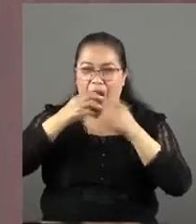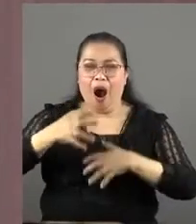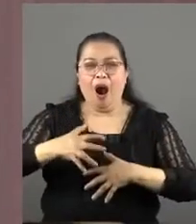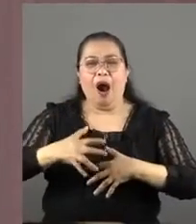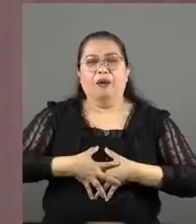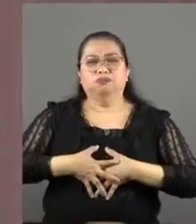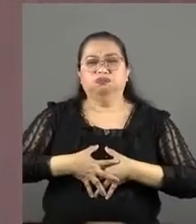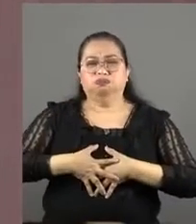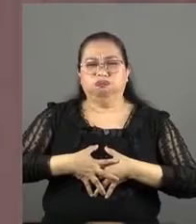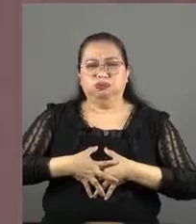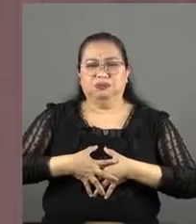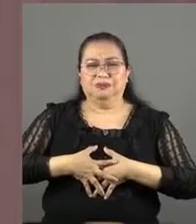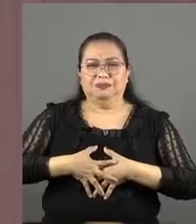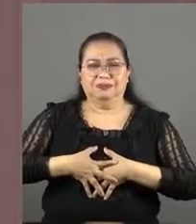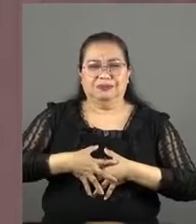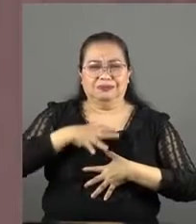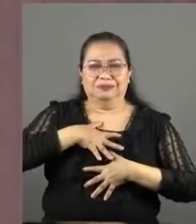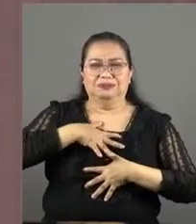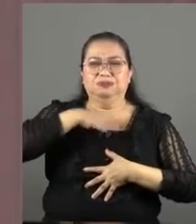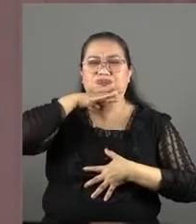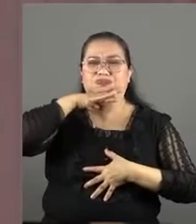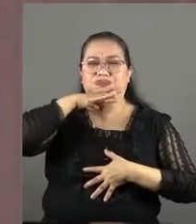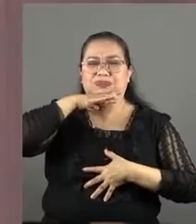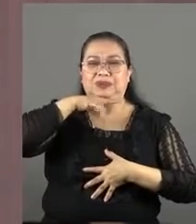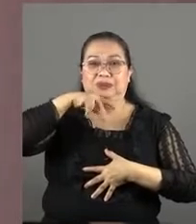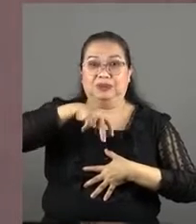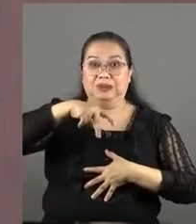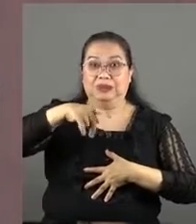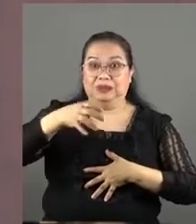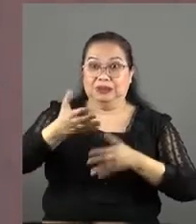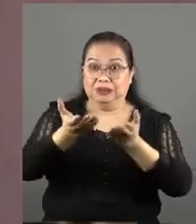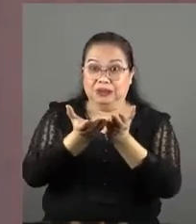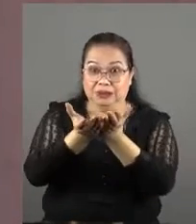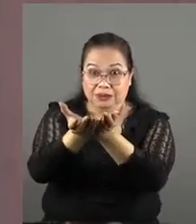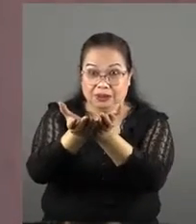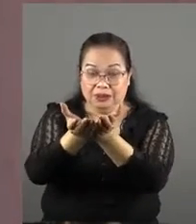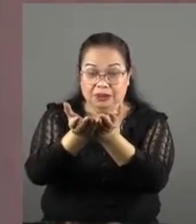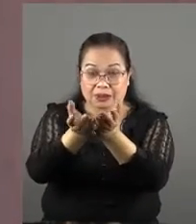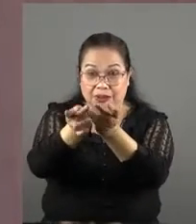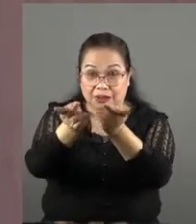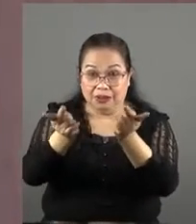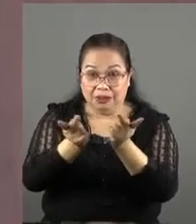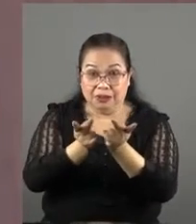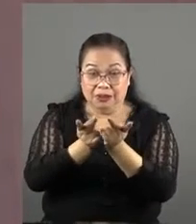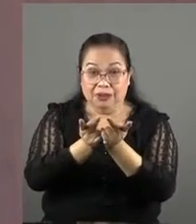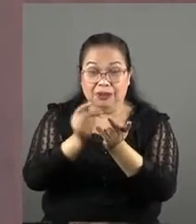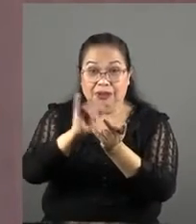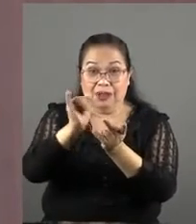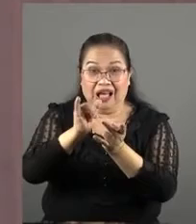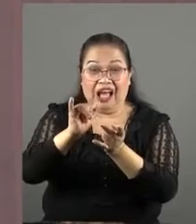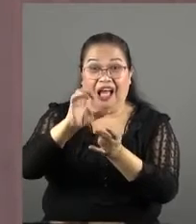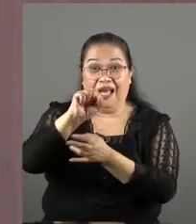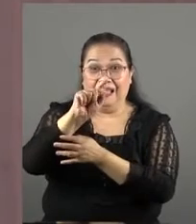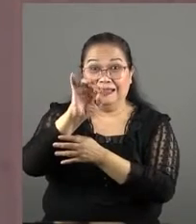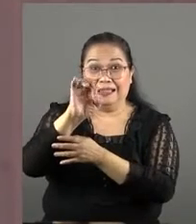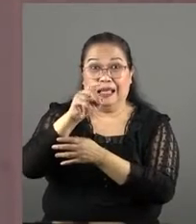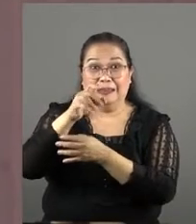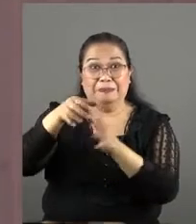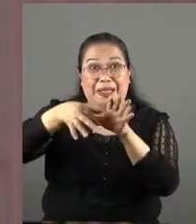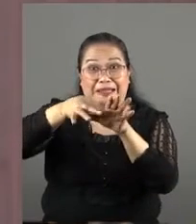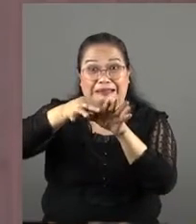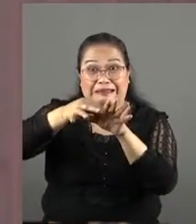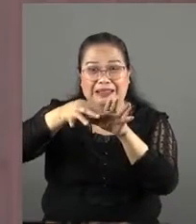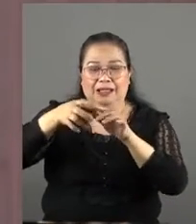to leave, if somebody offered you, would you like a plate more of medium rare steak?